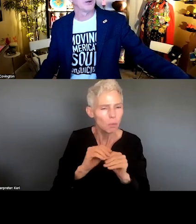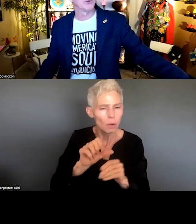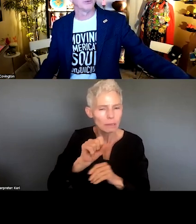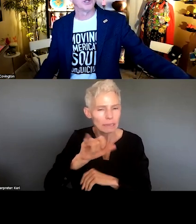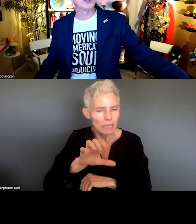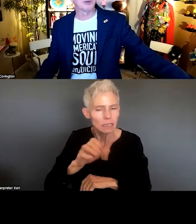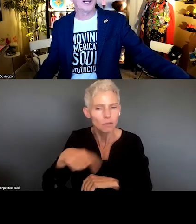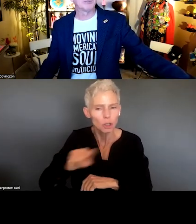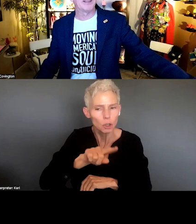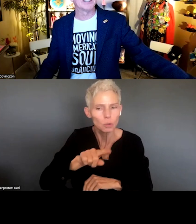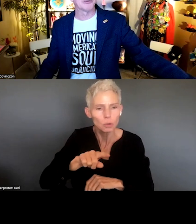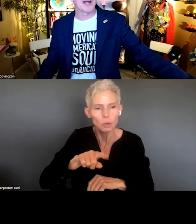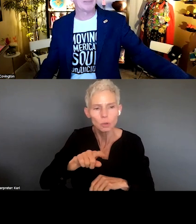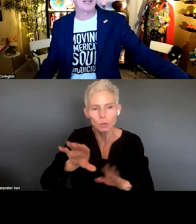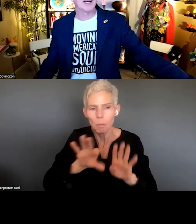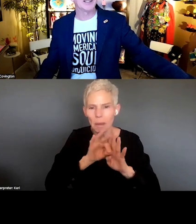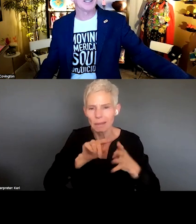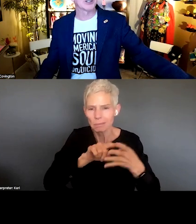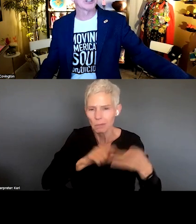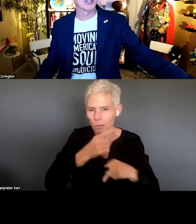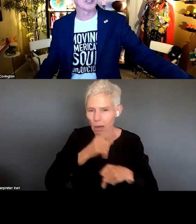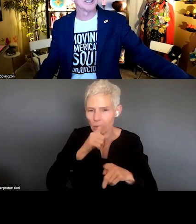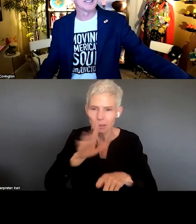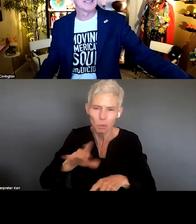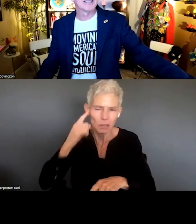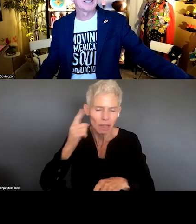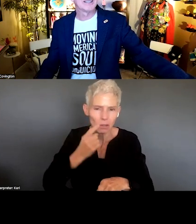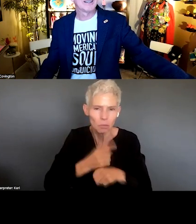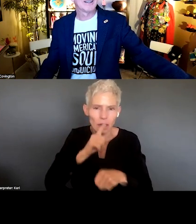to vote. Were you surprised by this ramping idea, Chris Carson?